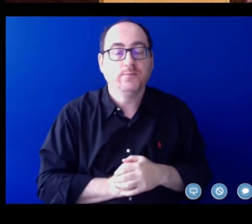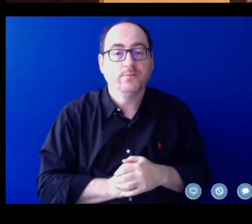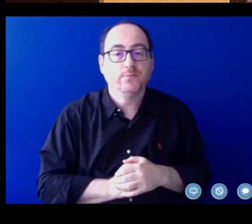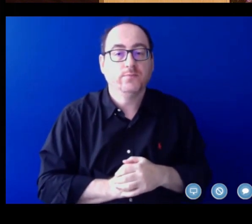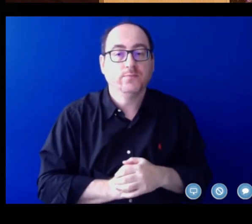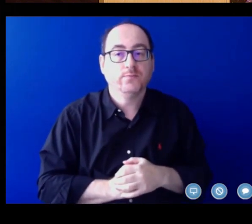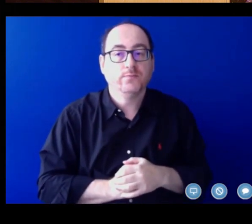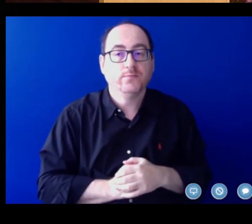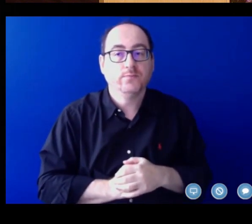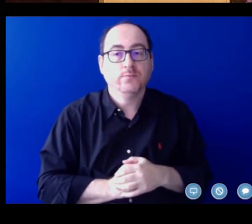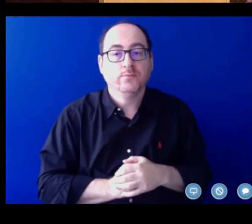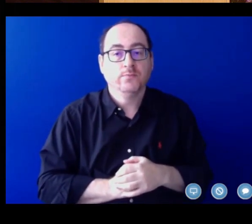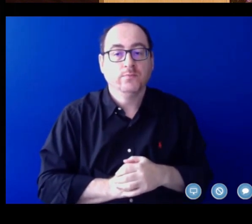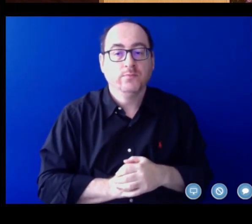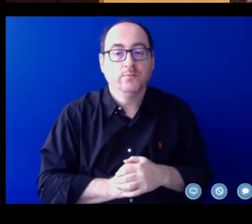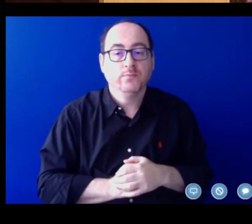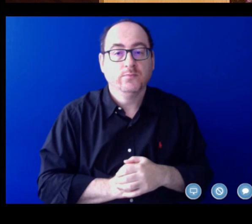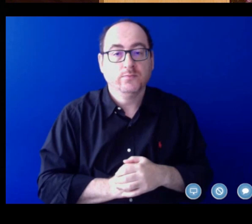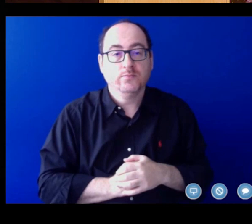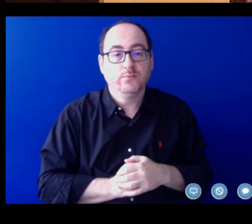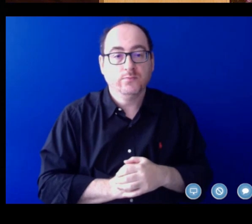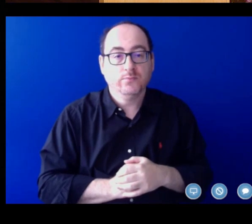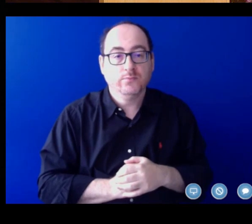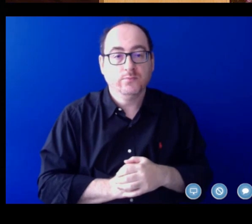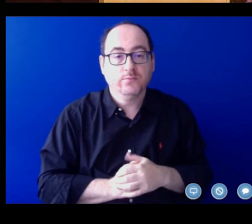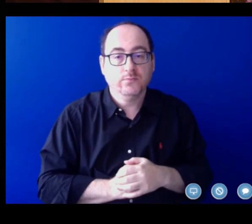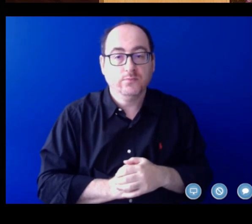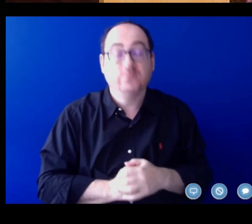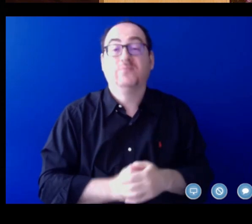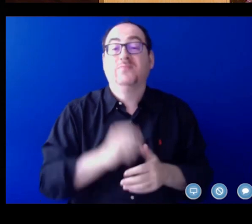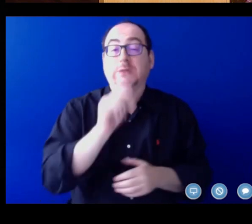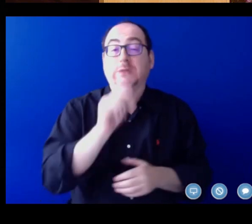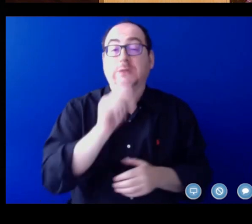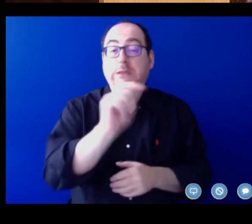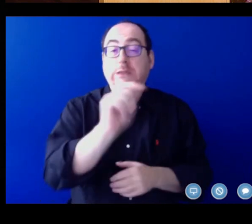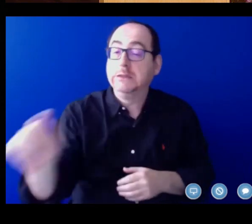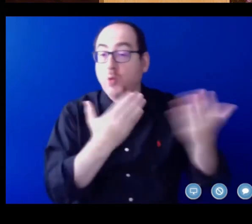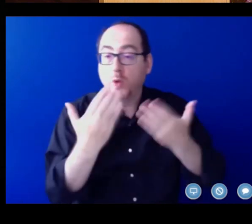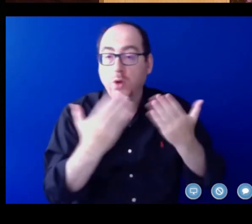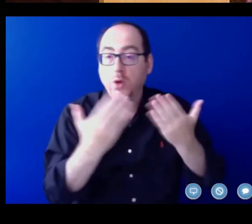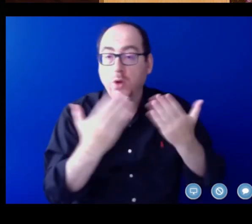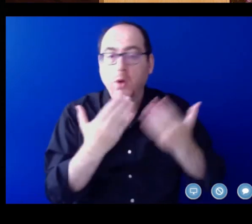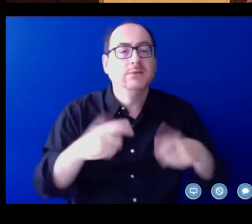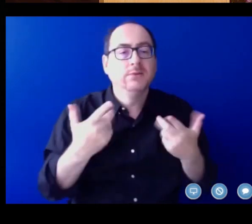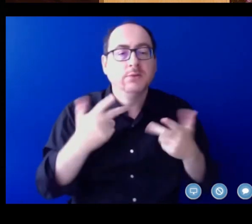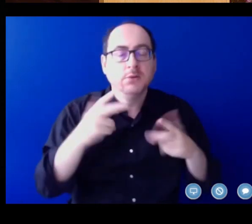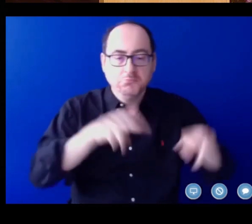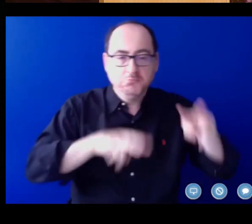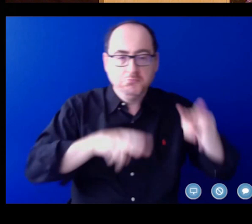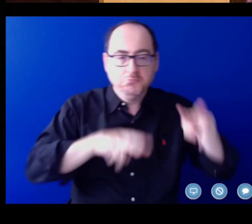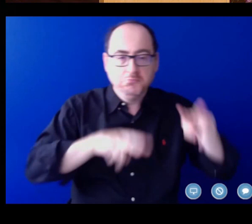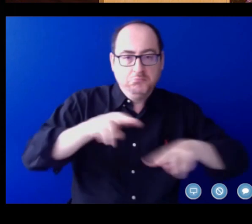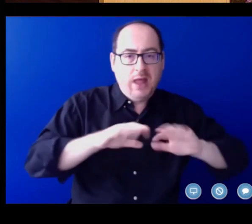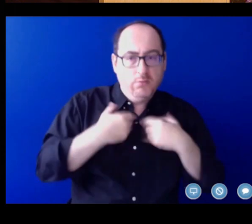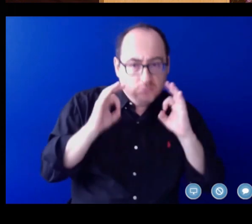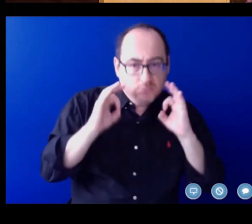activities, thinking through how well they meet the needs of refugee background students. The schools then develop an action plan